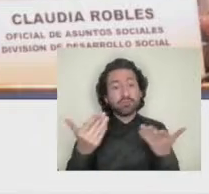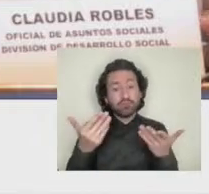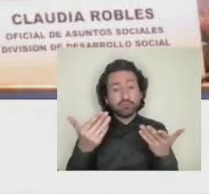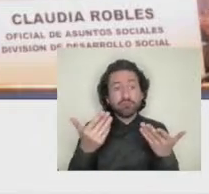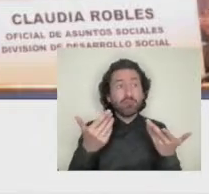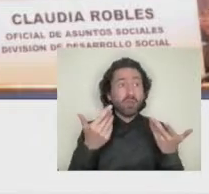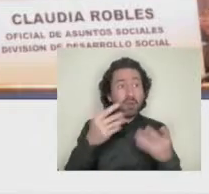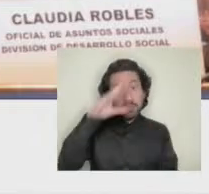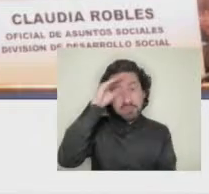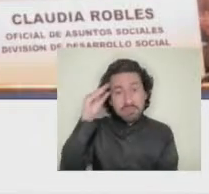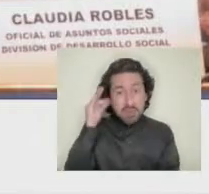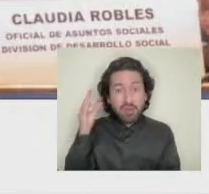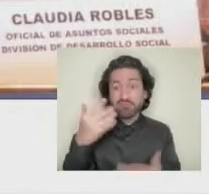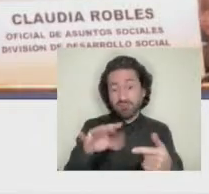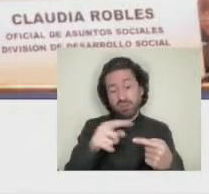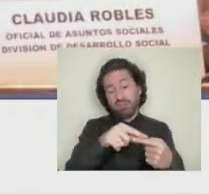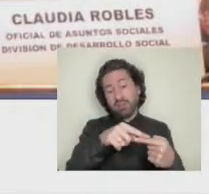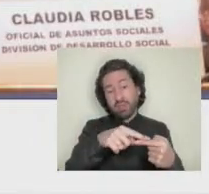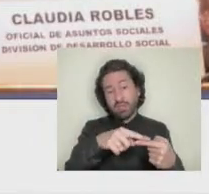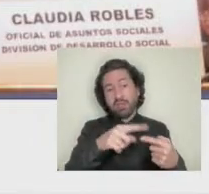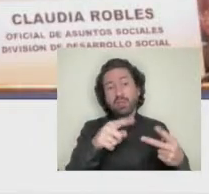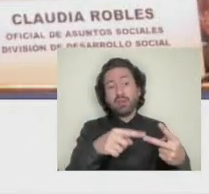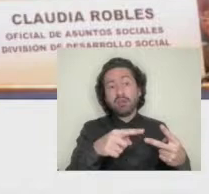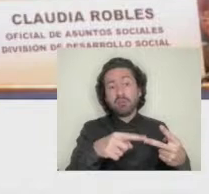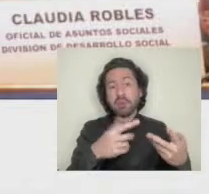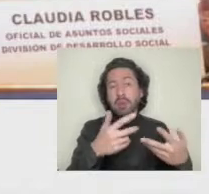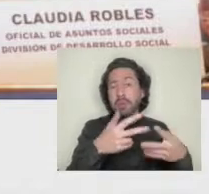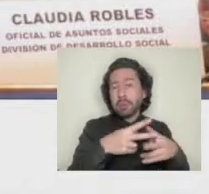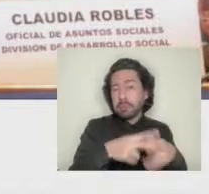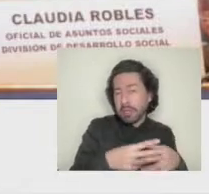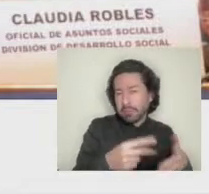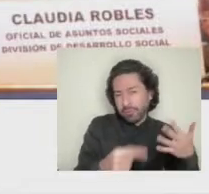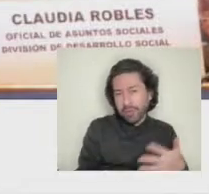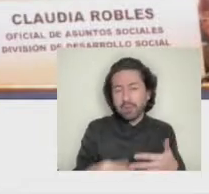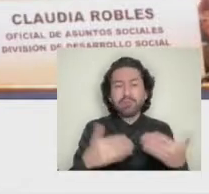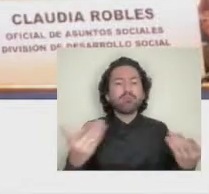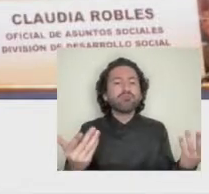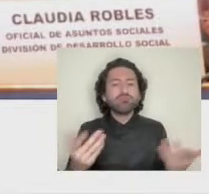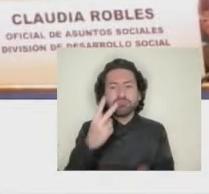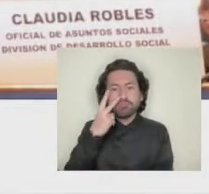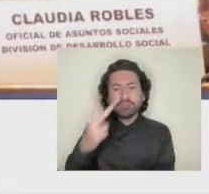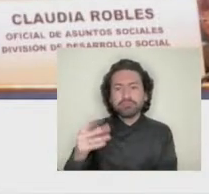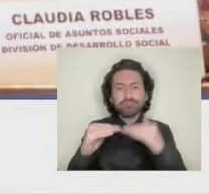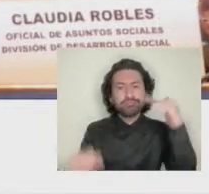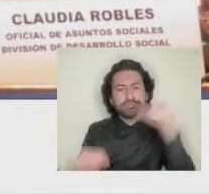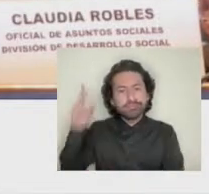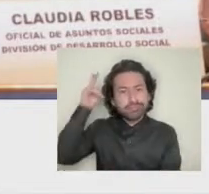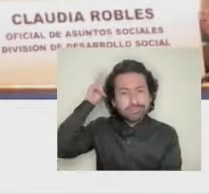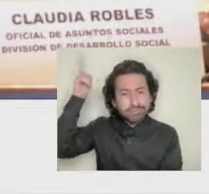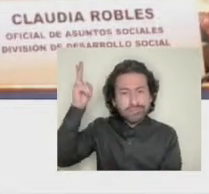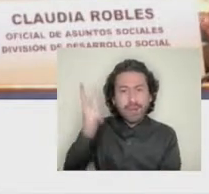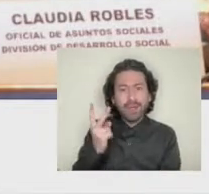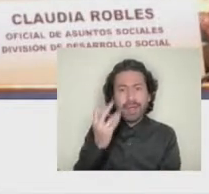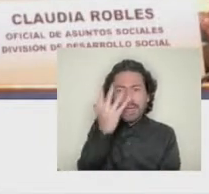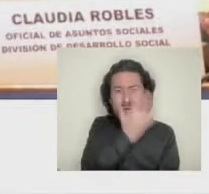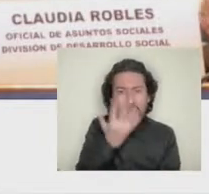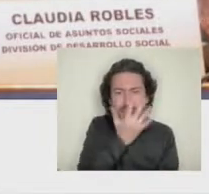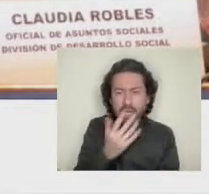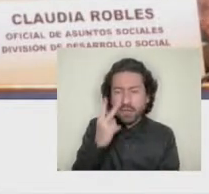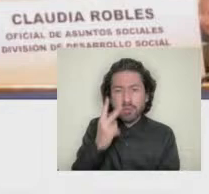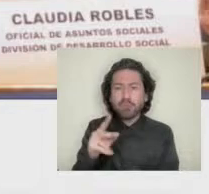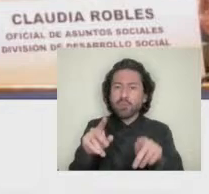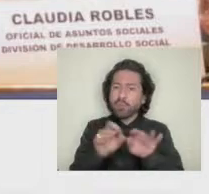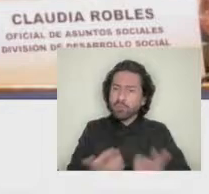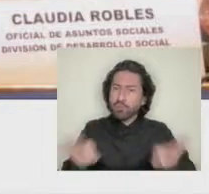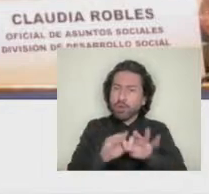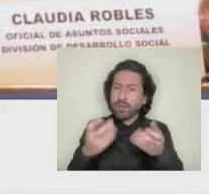in gender, with different mechanisms, but also to address ethnic, racial differences. We need